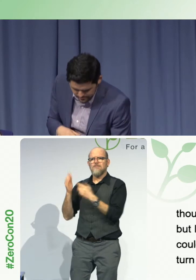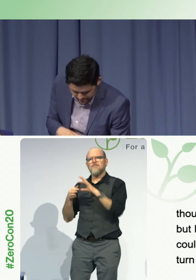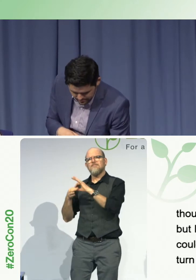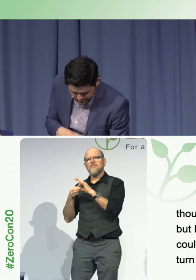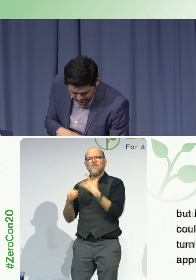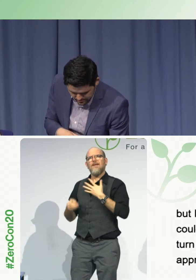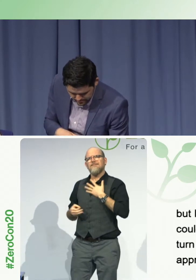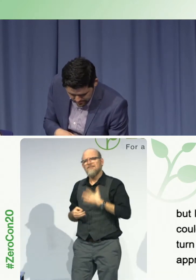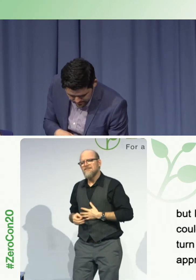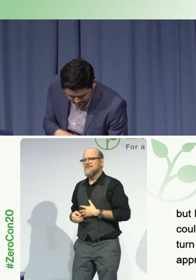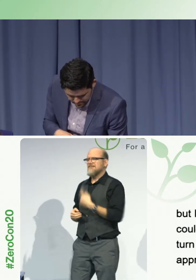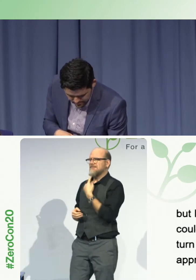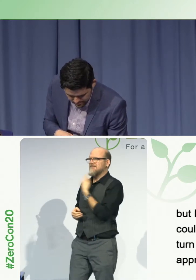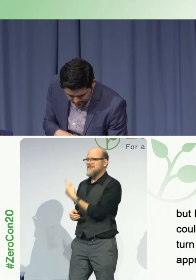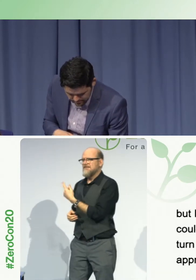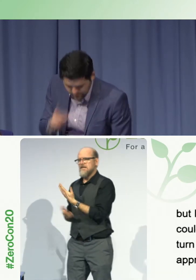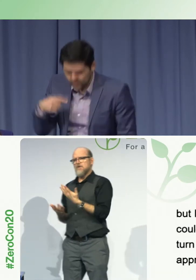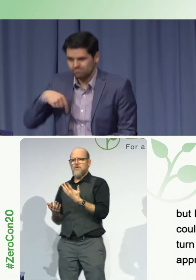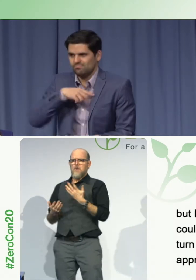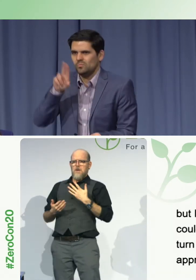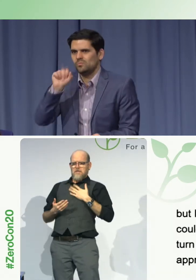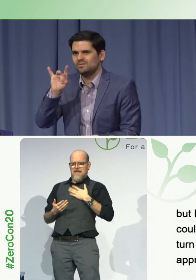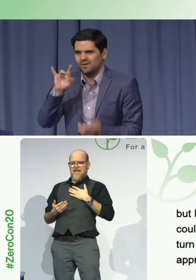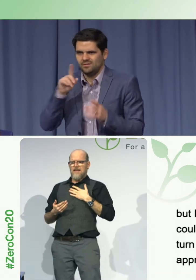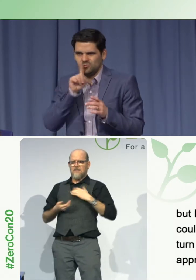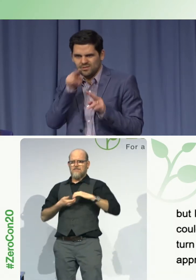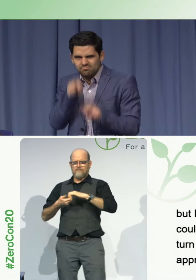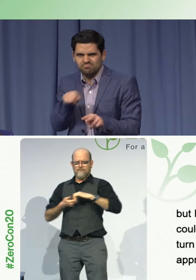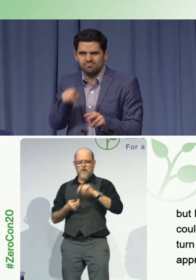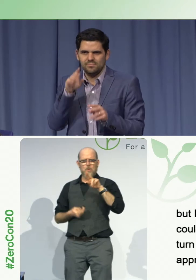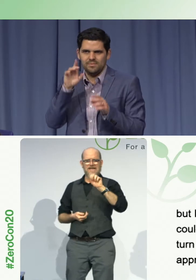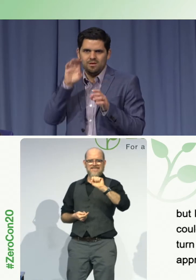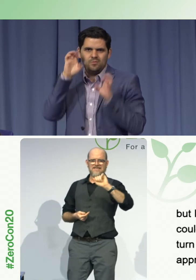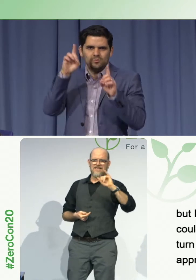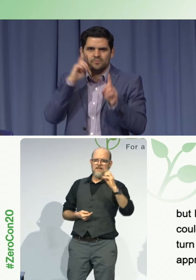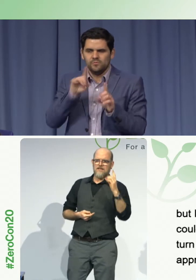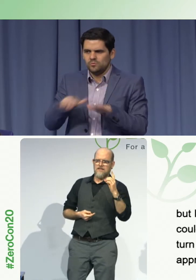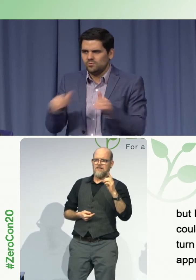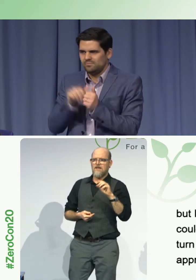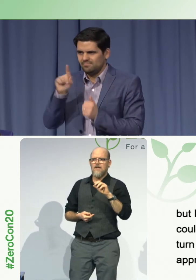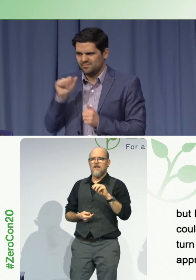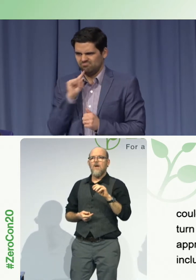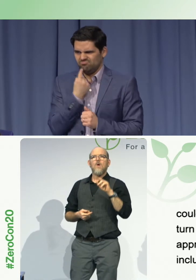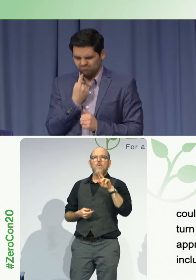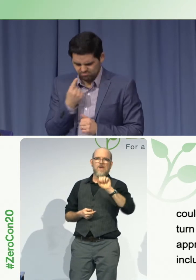the work of USAID as it pertains to inclusive education.